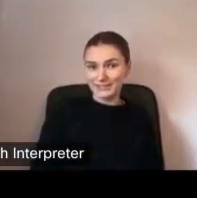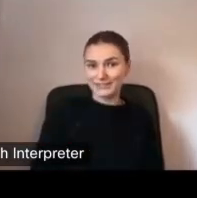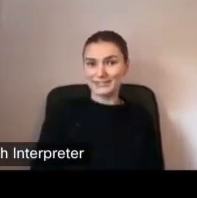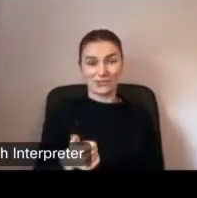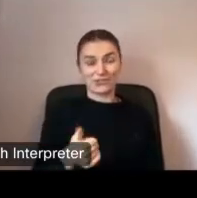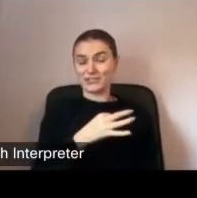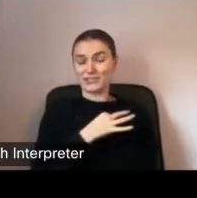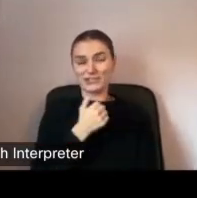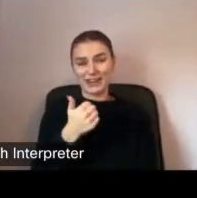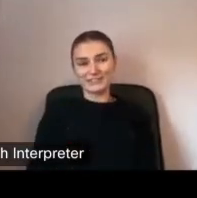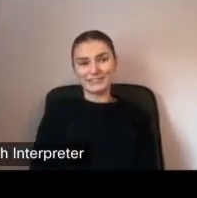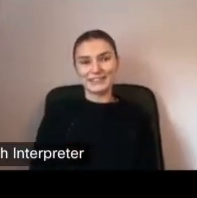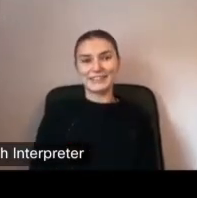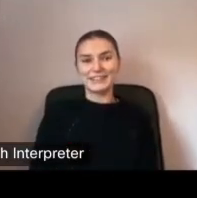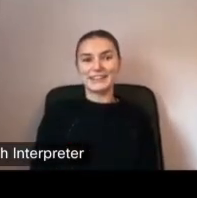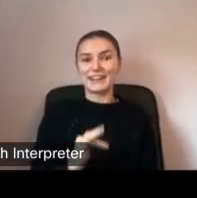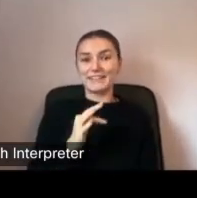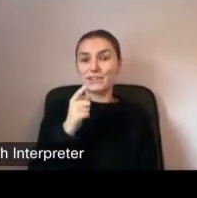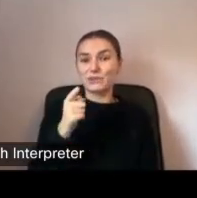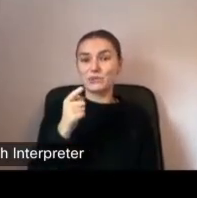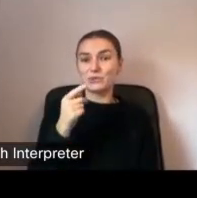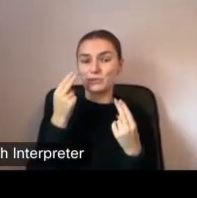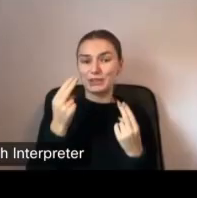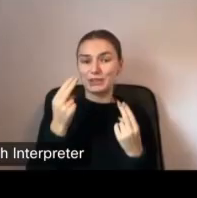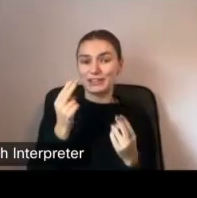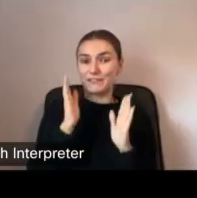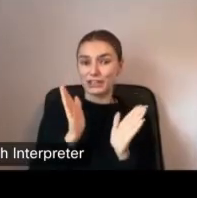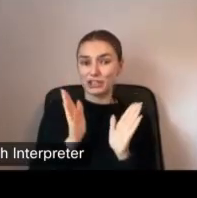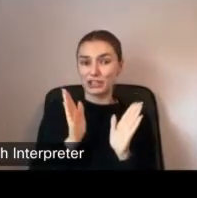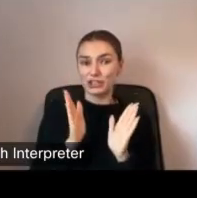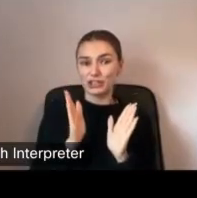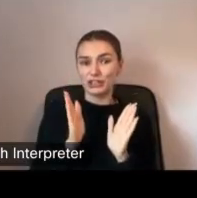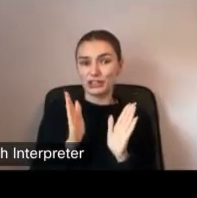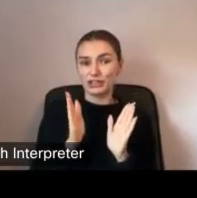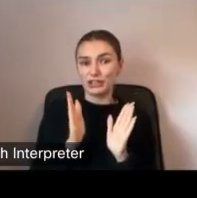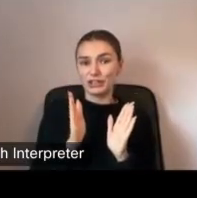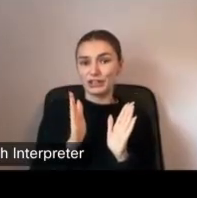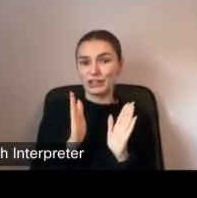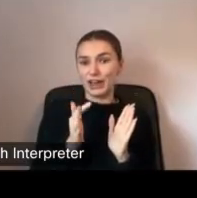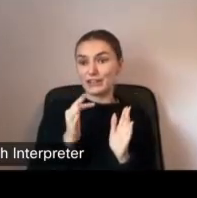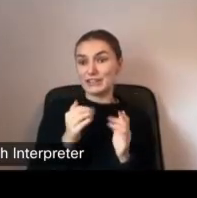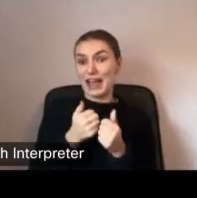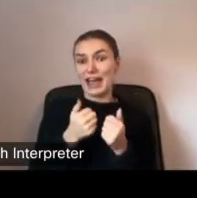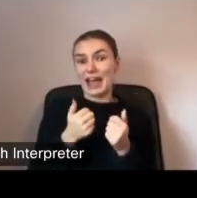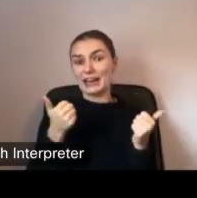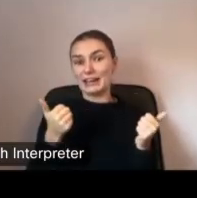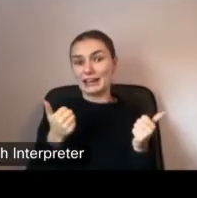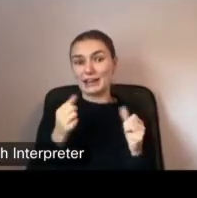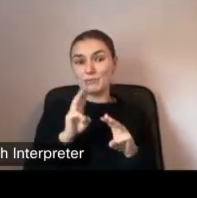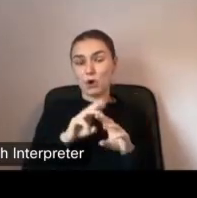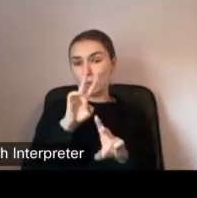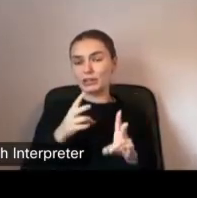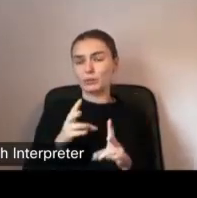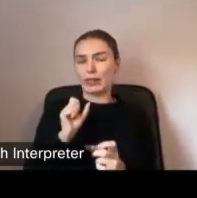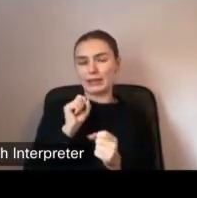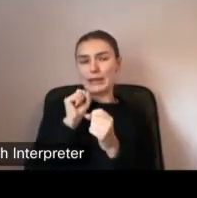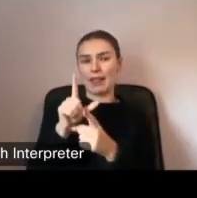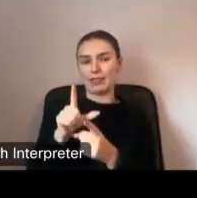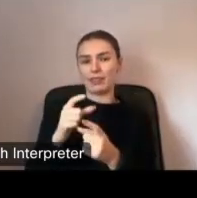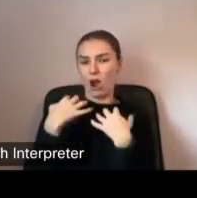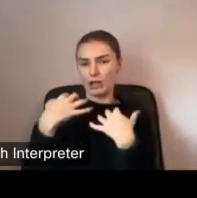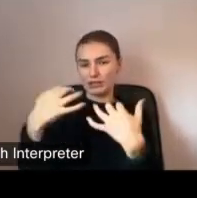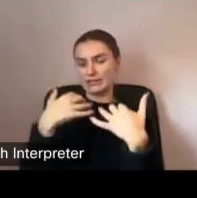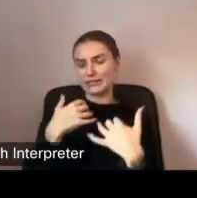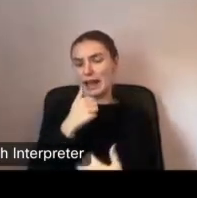Yeah. If we need to finish it up and there are any outstanding, we will follow up with our audience as well and get the answers for